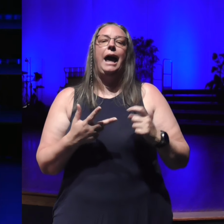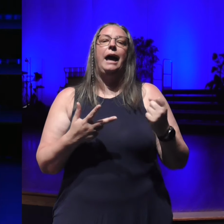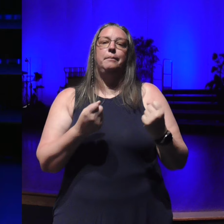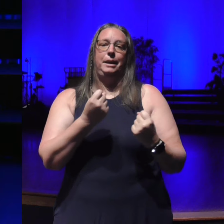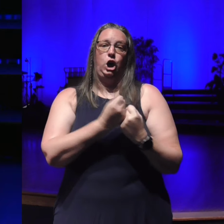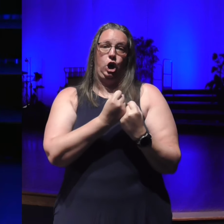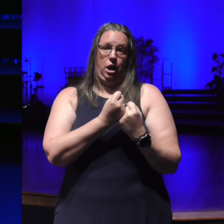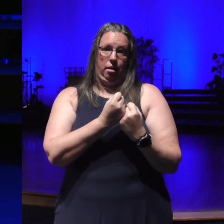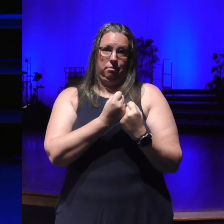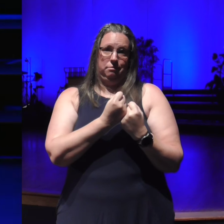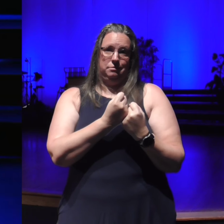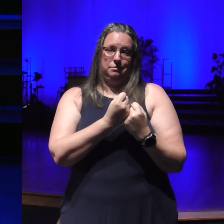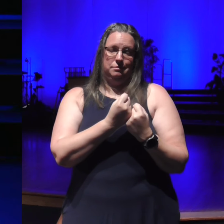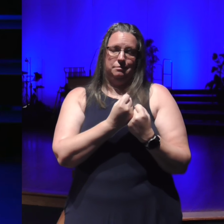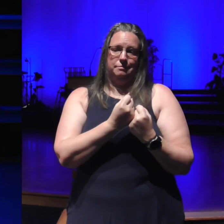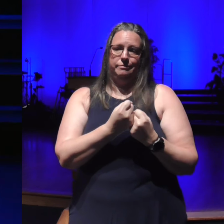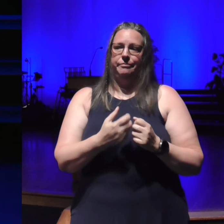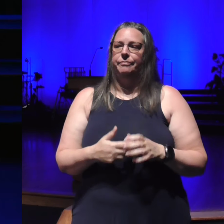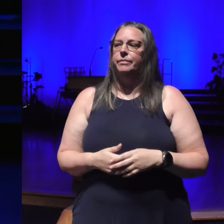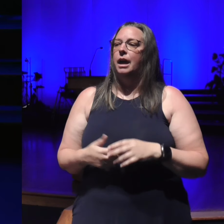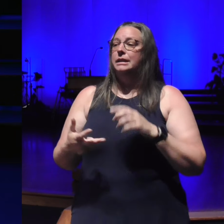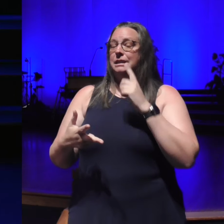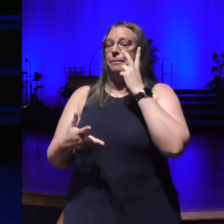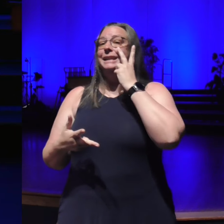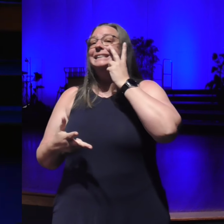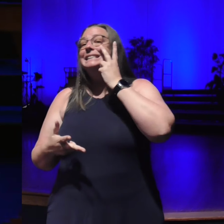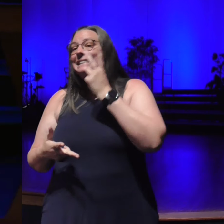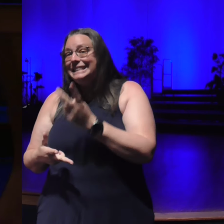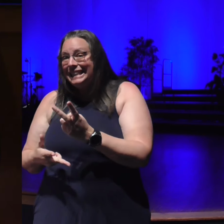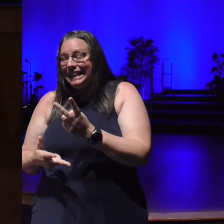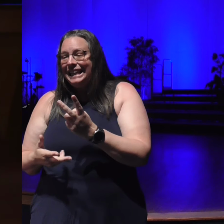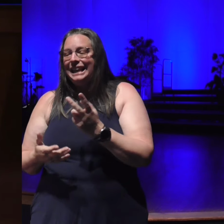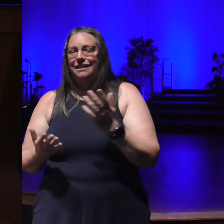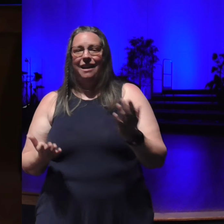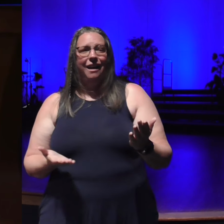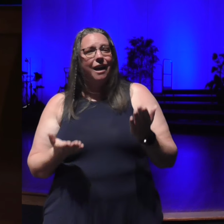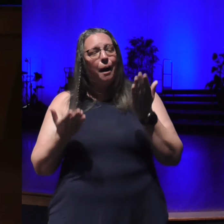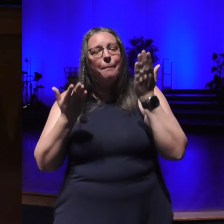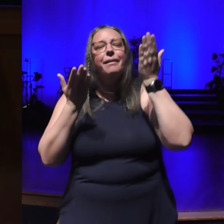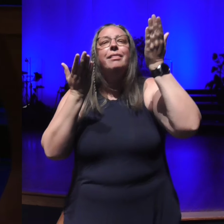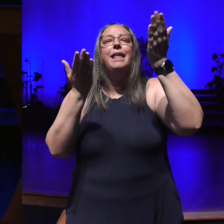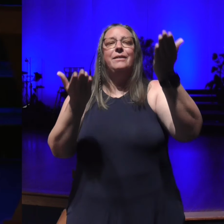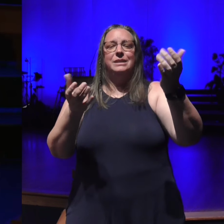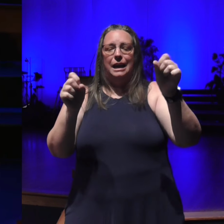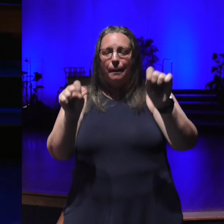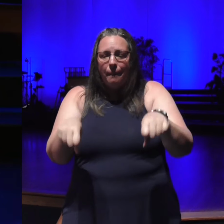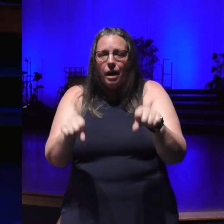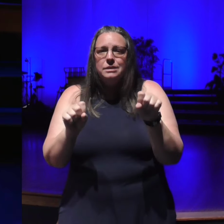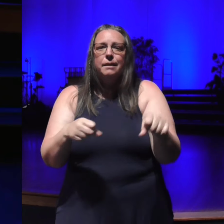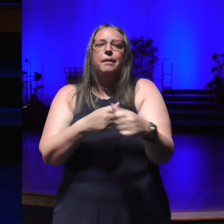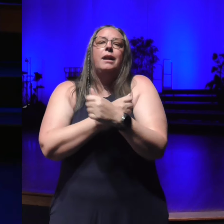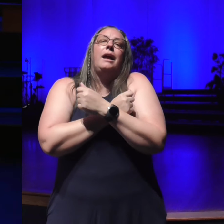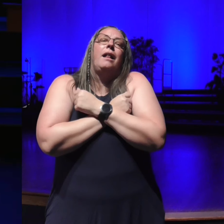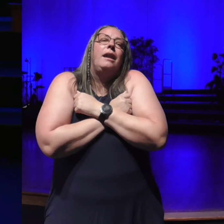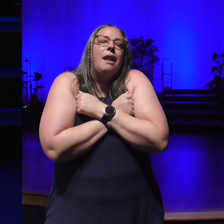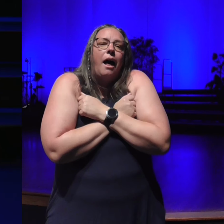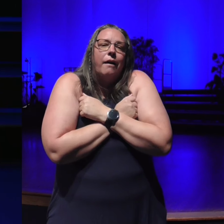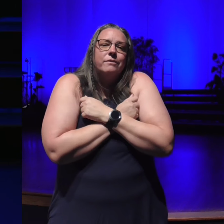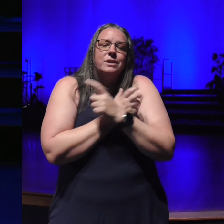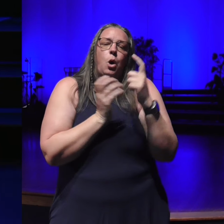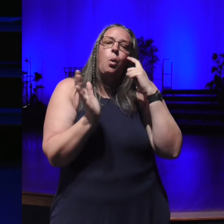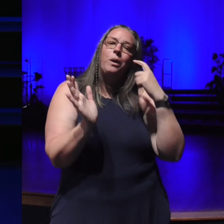in their magnificence, seen in their dignity, uplifted in their possibilities, loved,